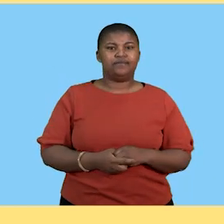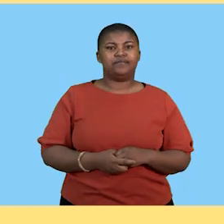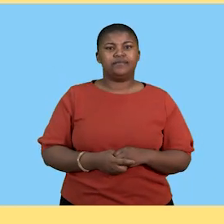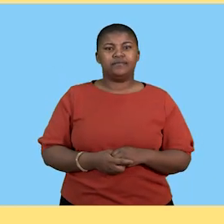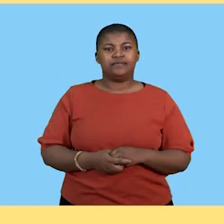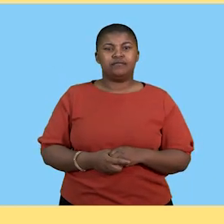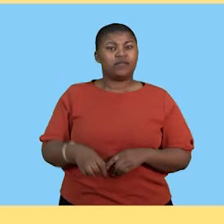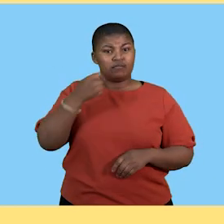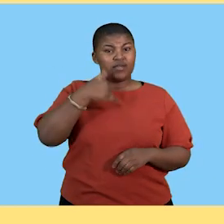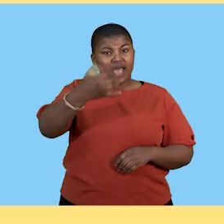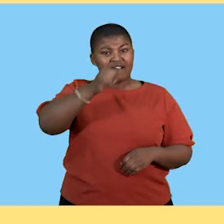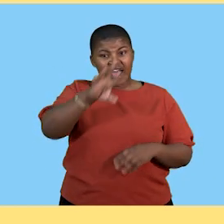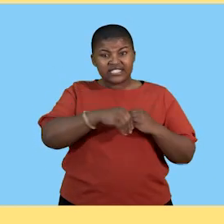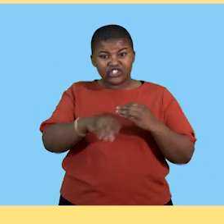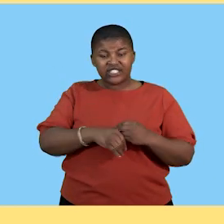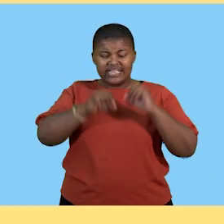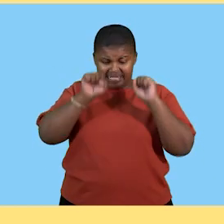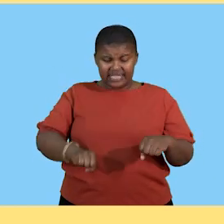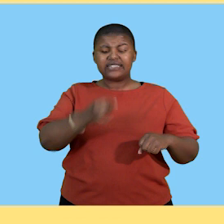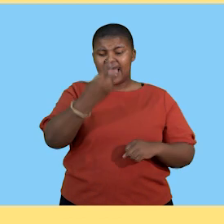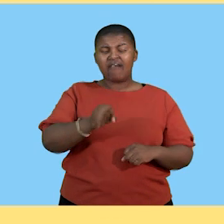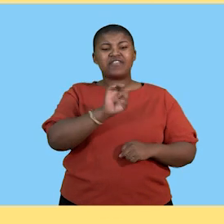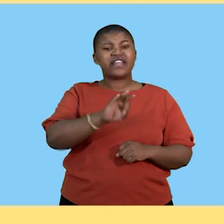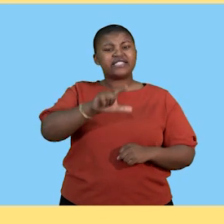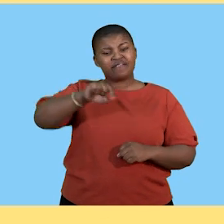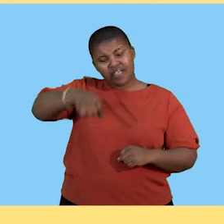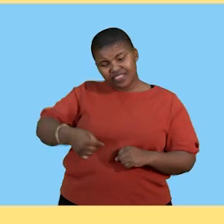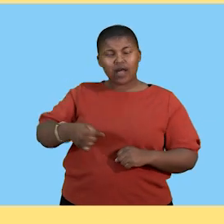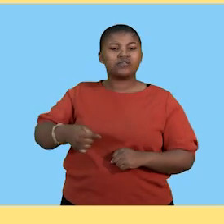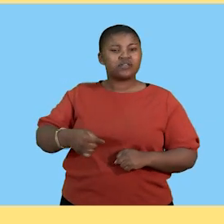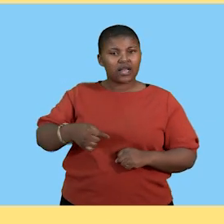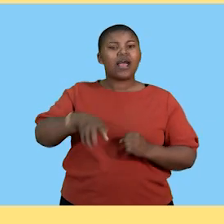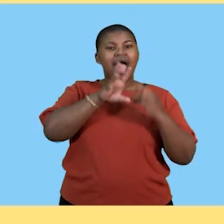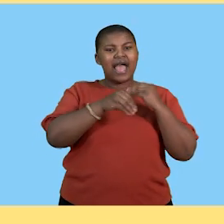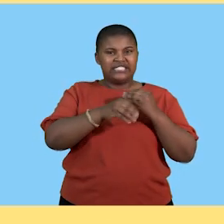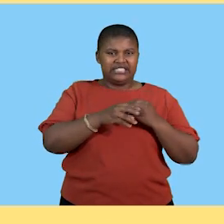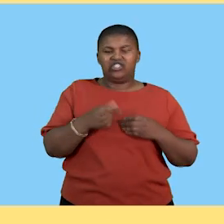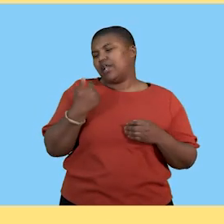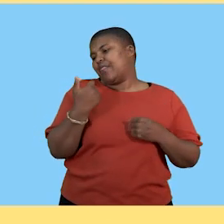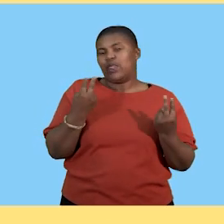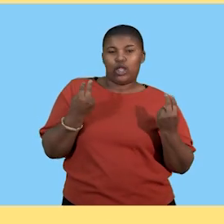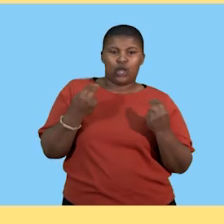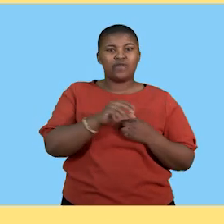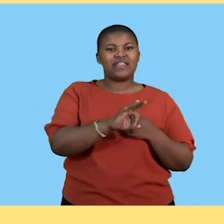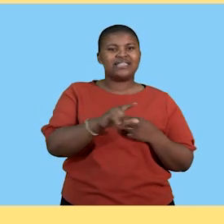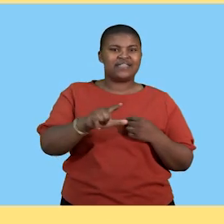46,300. Additions. Do I have any additions? Yes, 37,000. My additions become